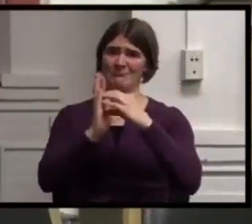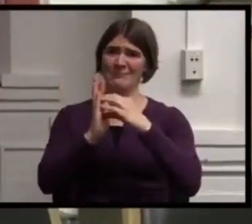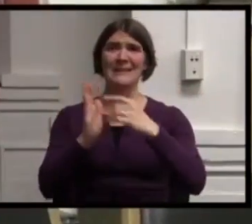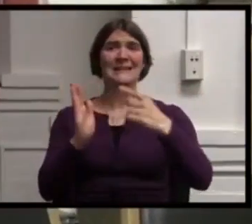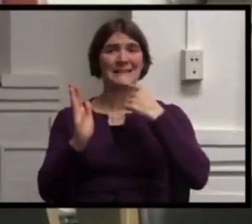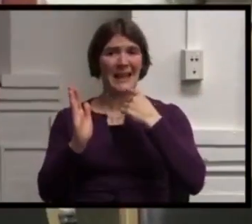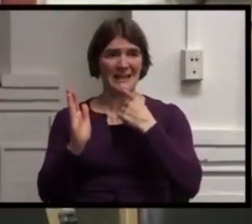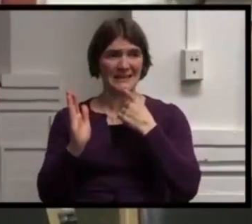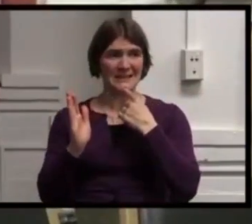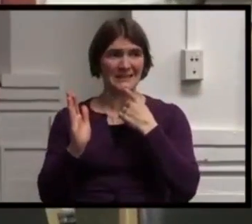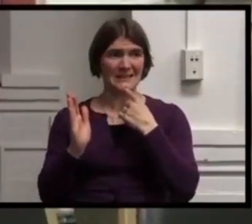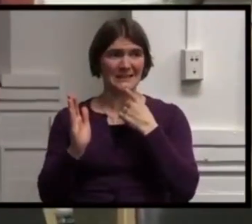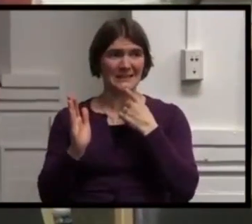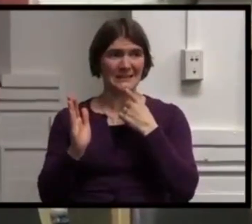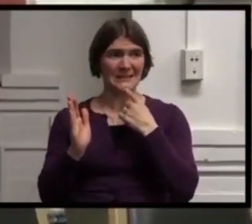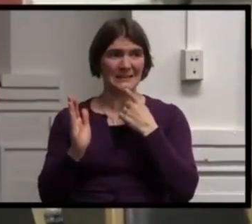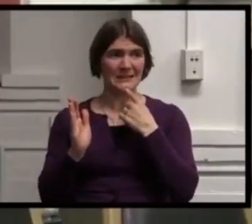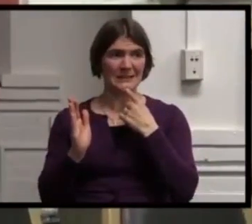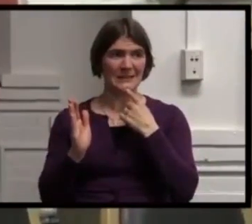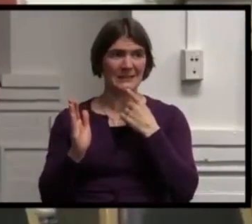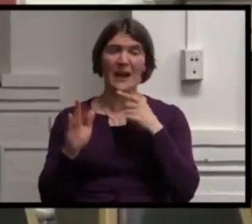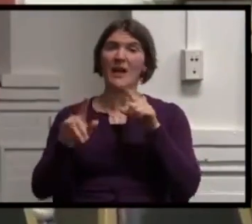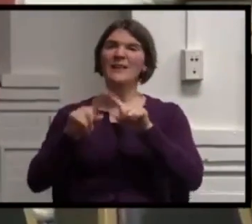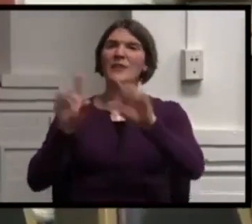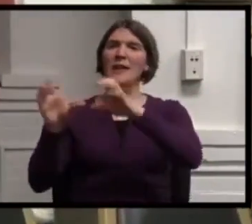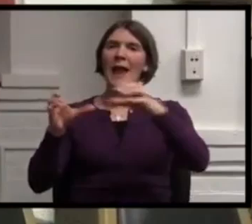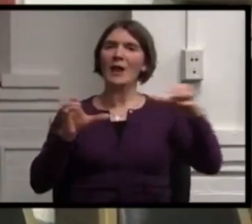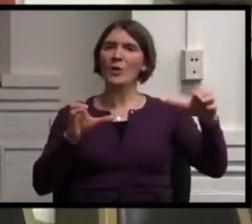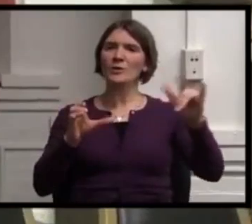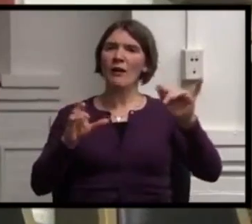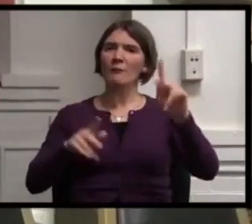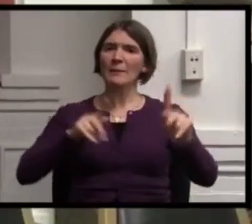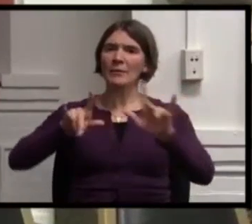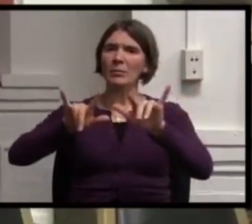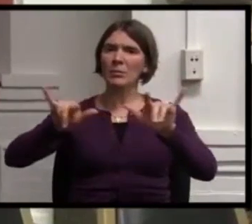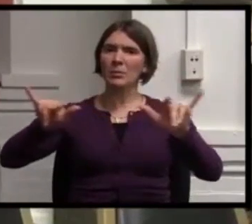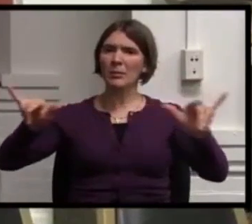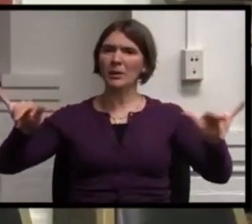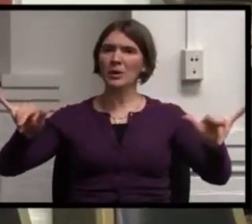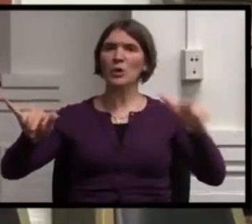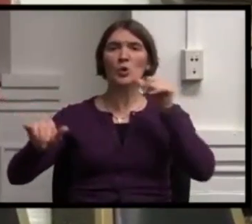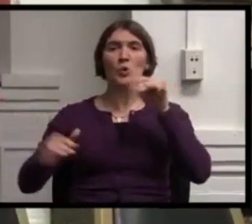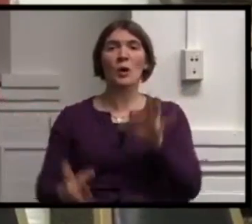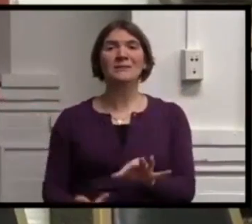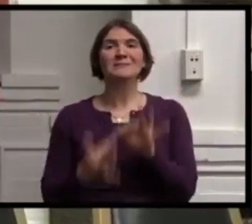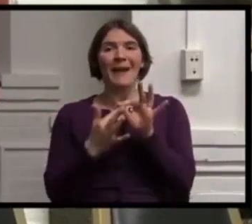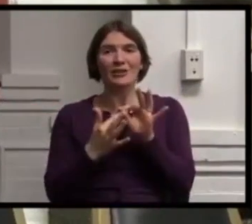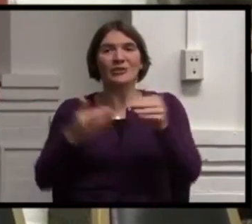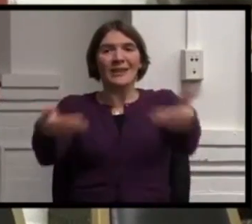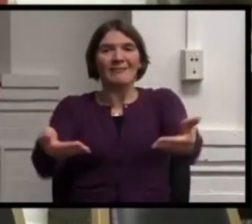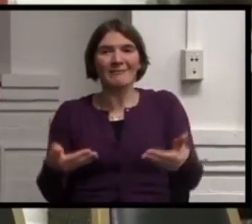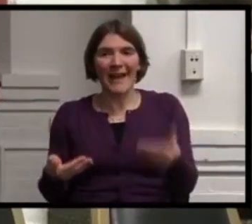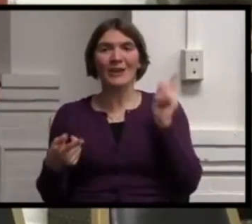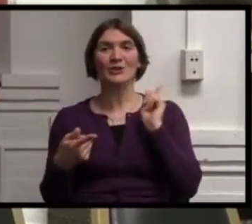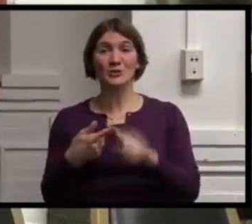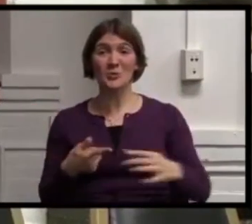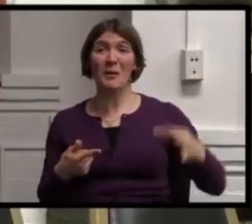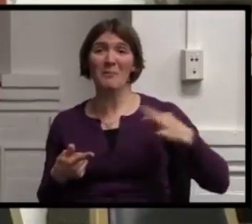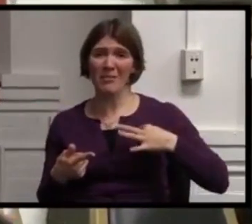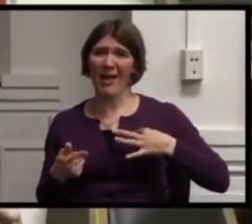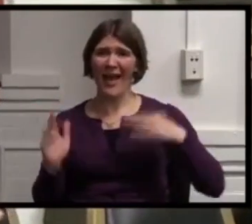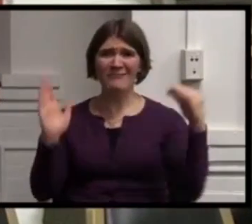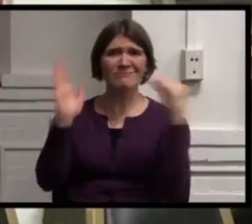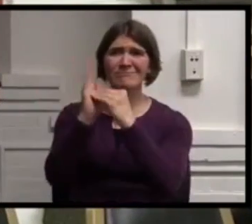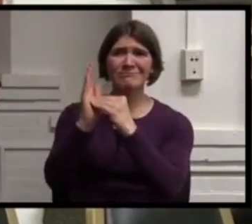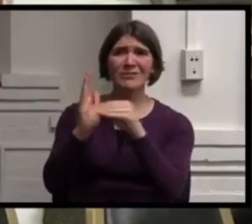about, someone mentioned all the different categories of people who are especially invited to